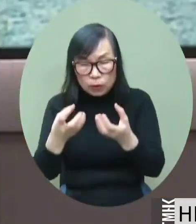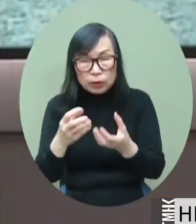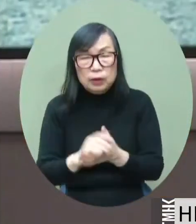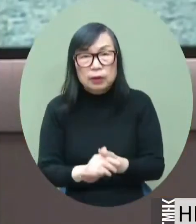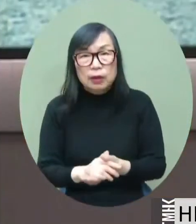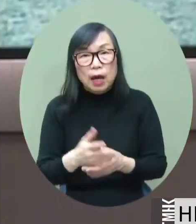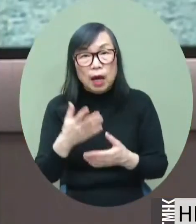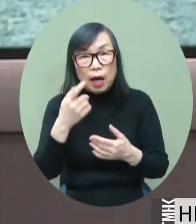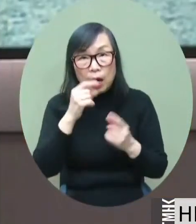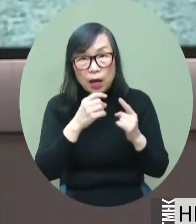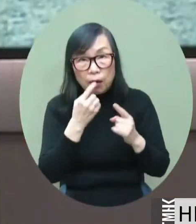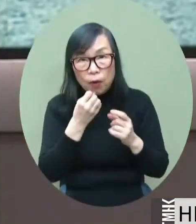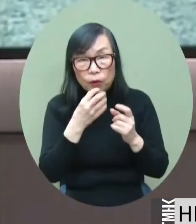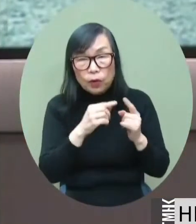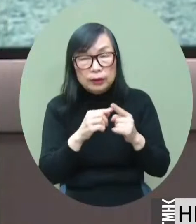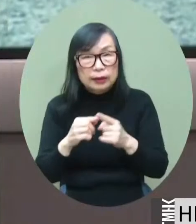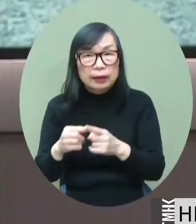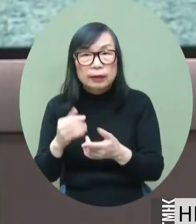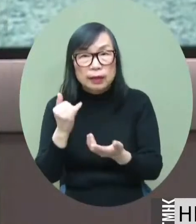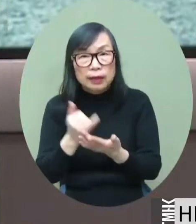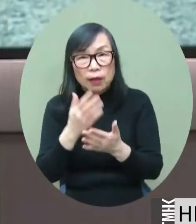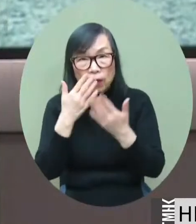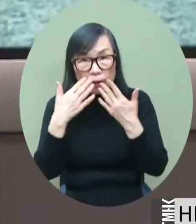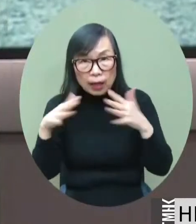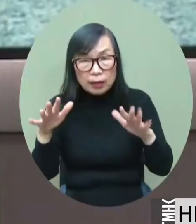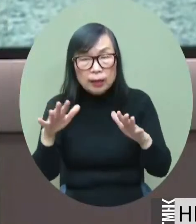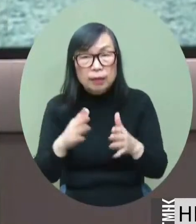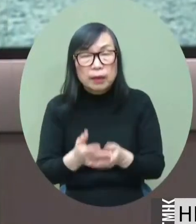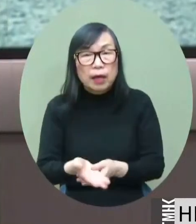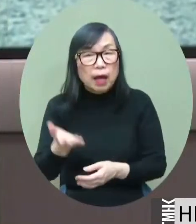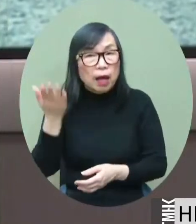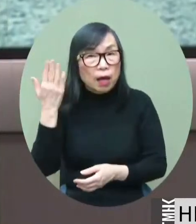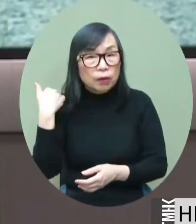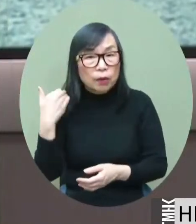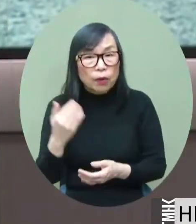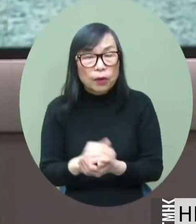vacation. We're concerned